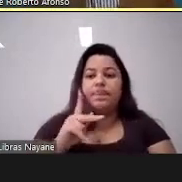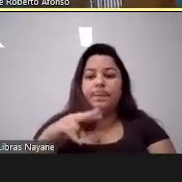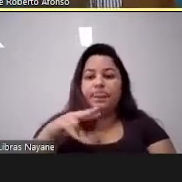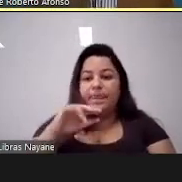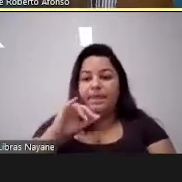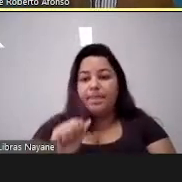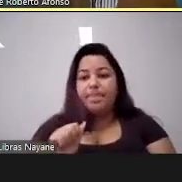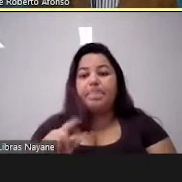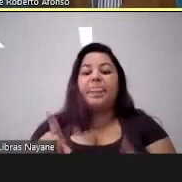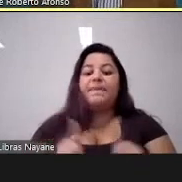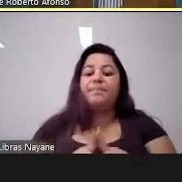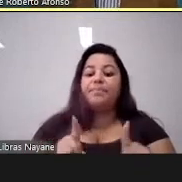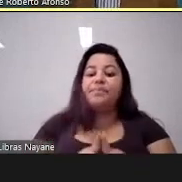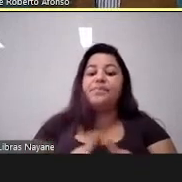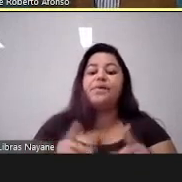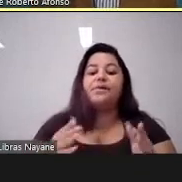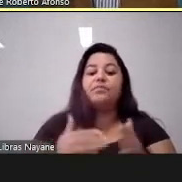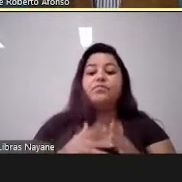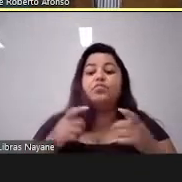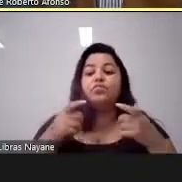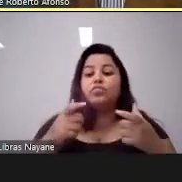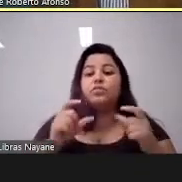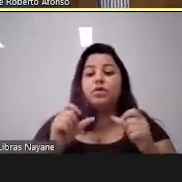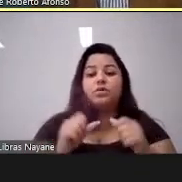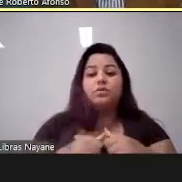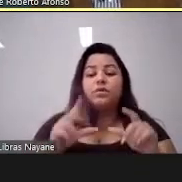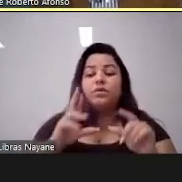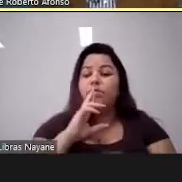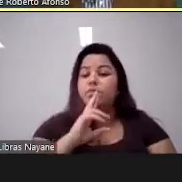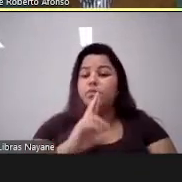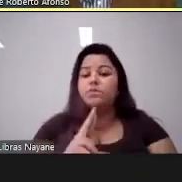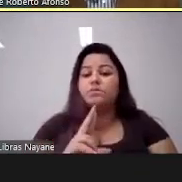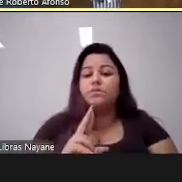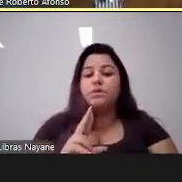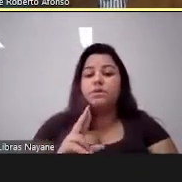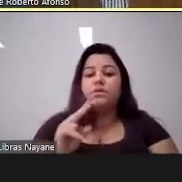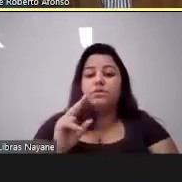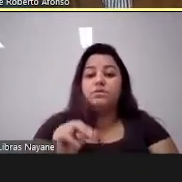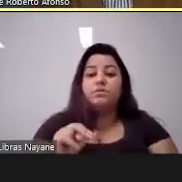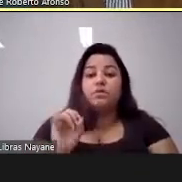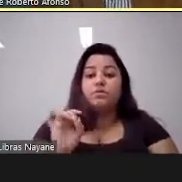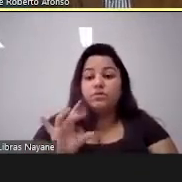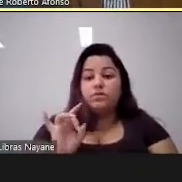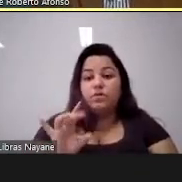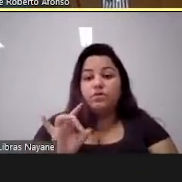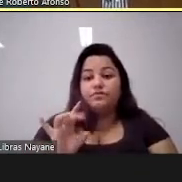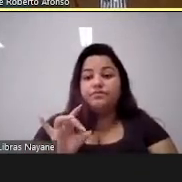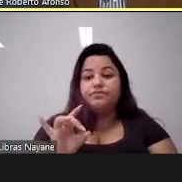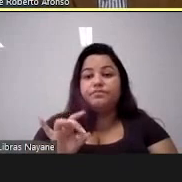Vietnam, and ending up all in China. How can